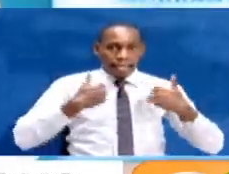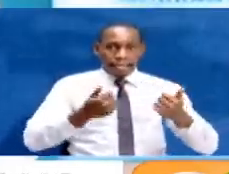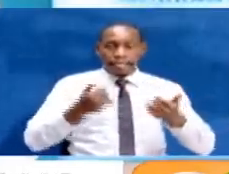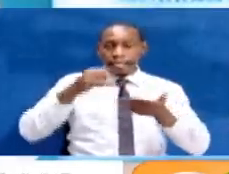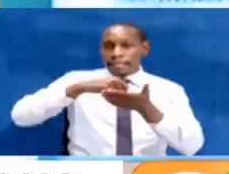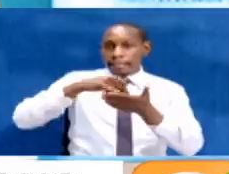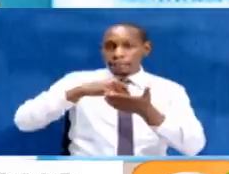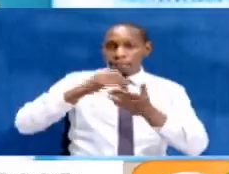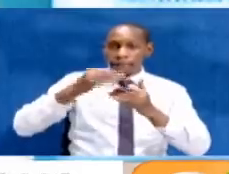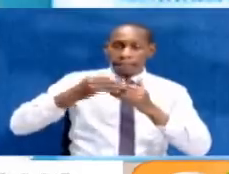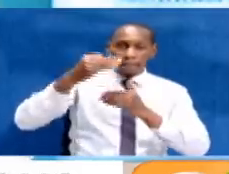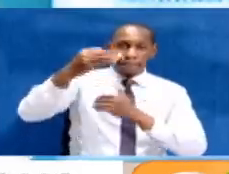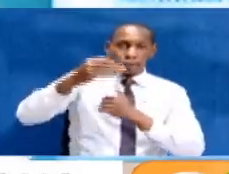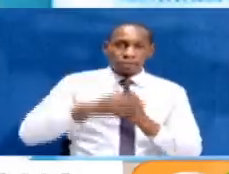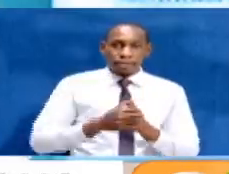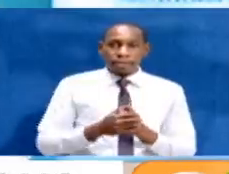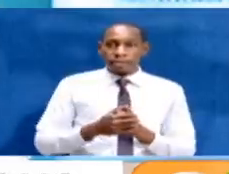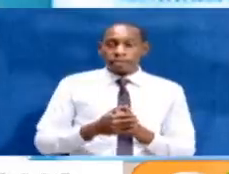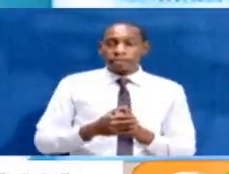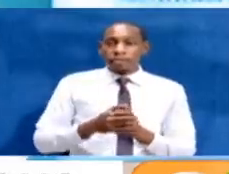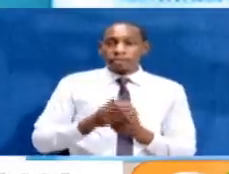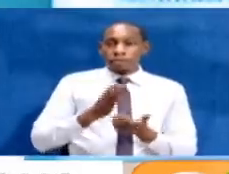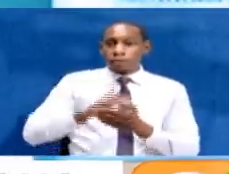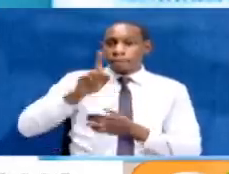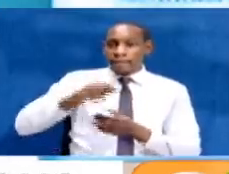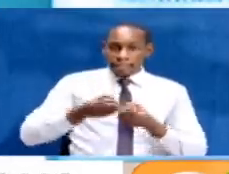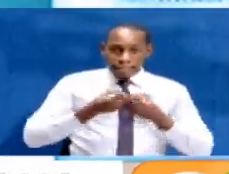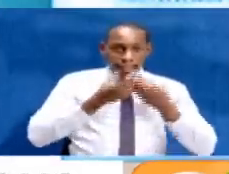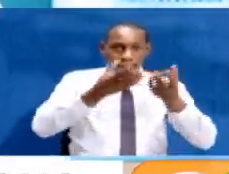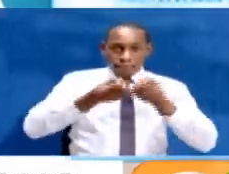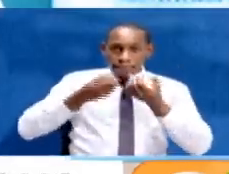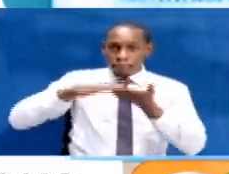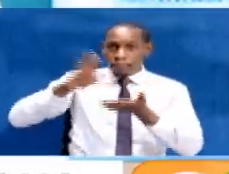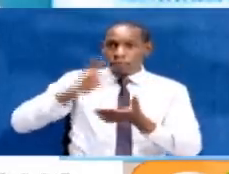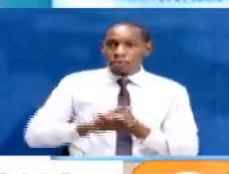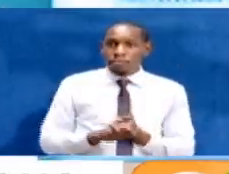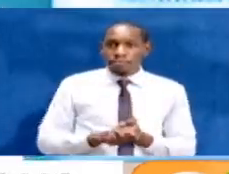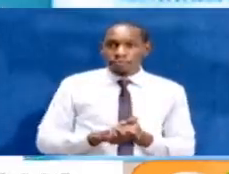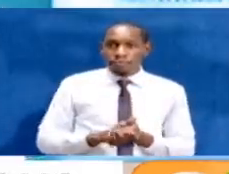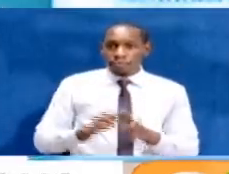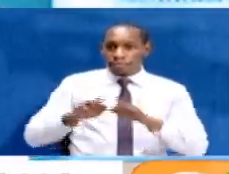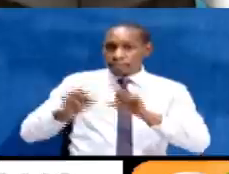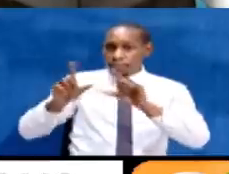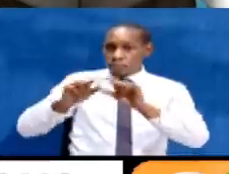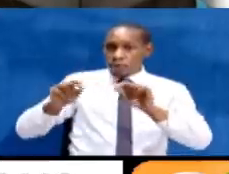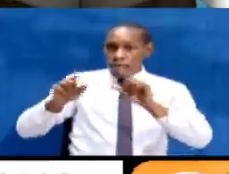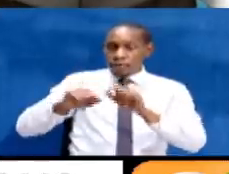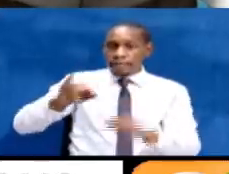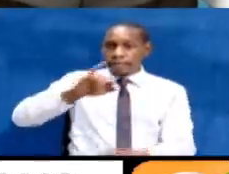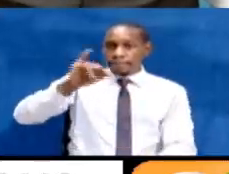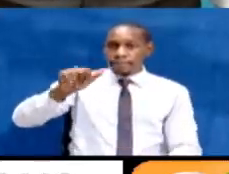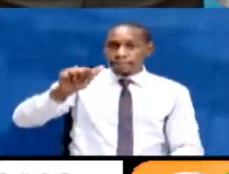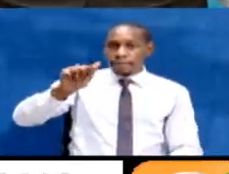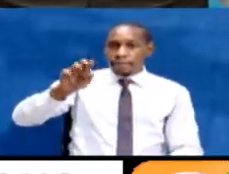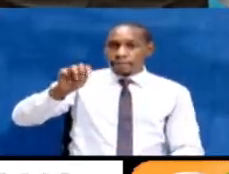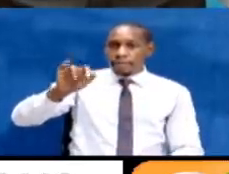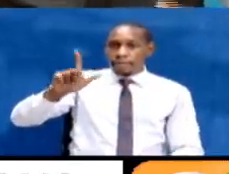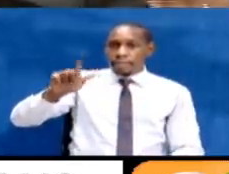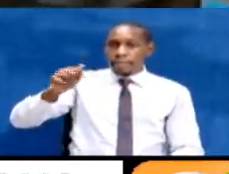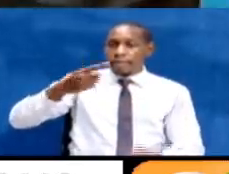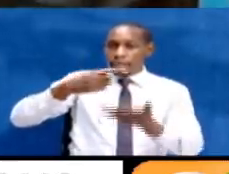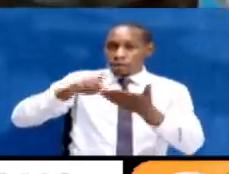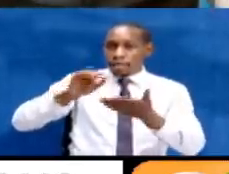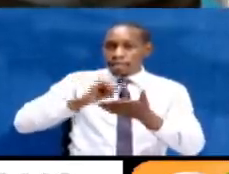Health engaging in going forward. They need to speak out. Because here is one thing, and Jamila has correctly cited it out